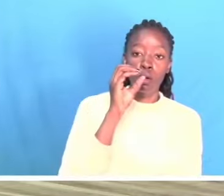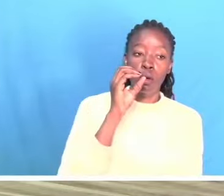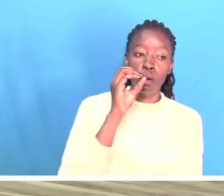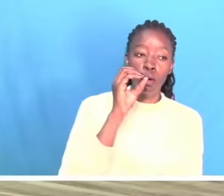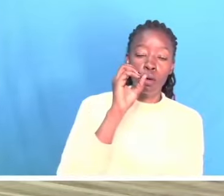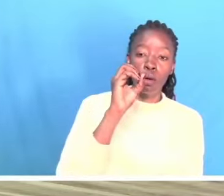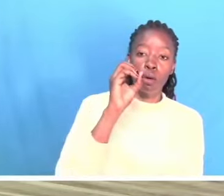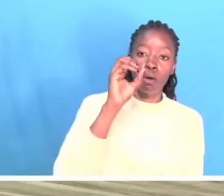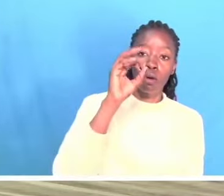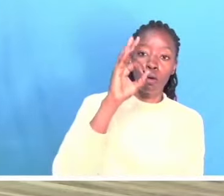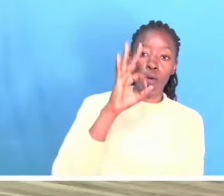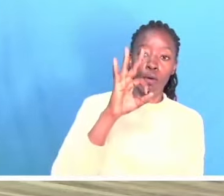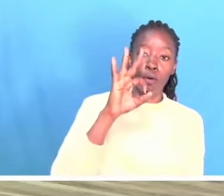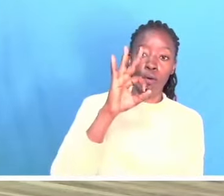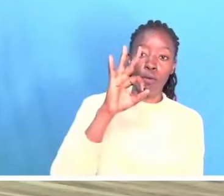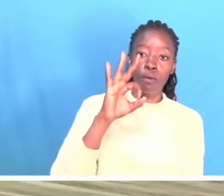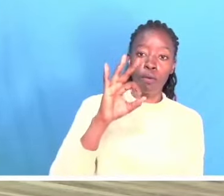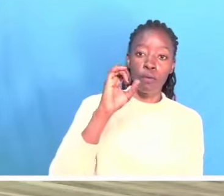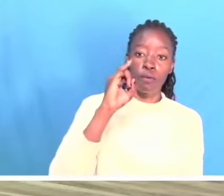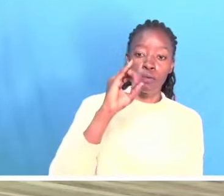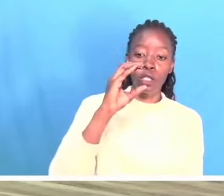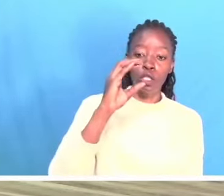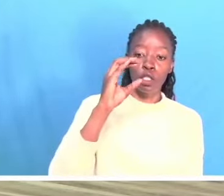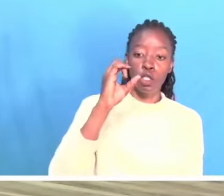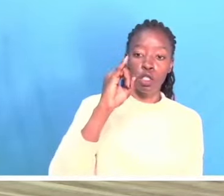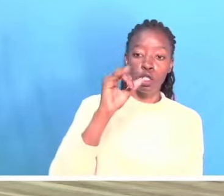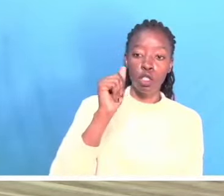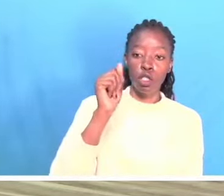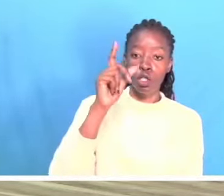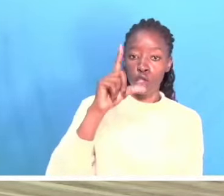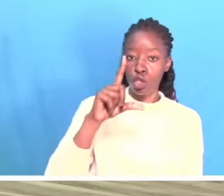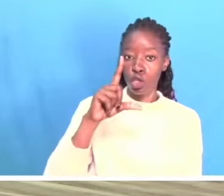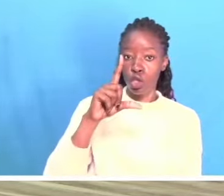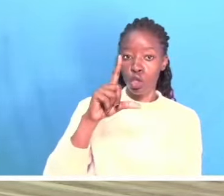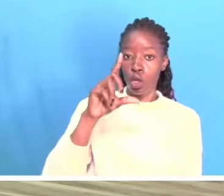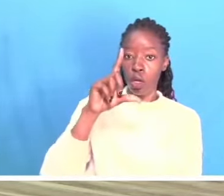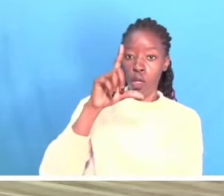Or these petty offenses. If a warrant officer is taken to the CEO